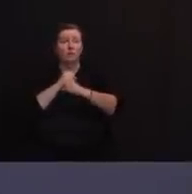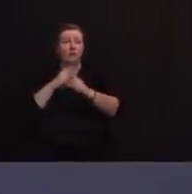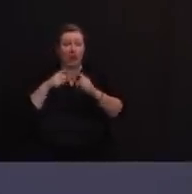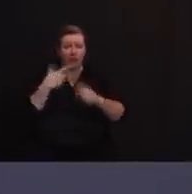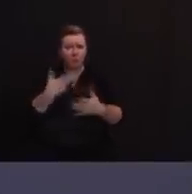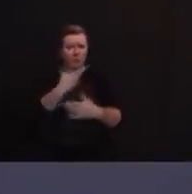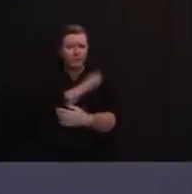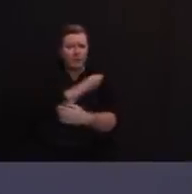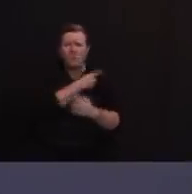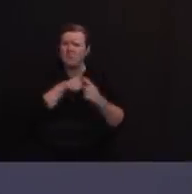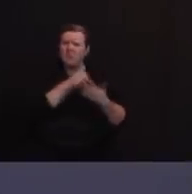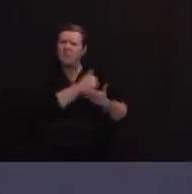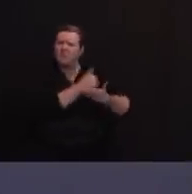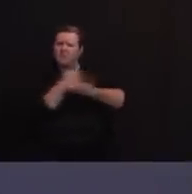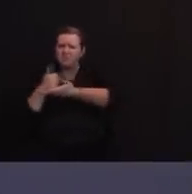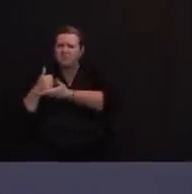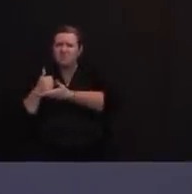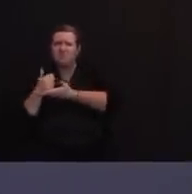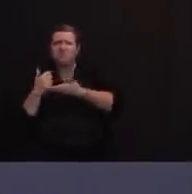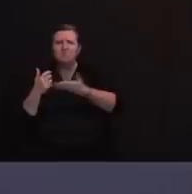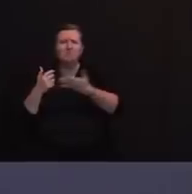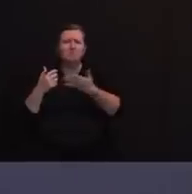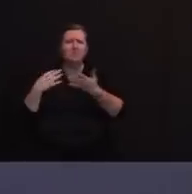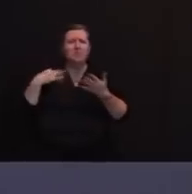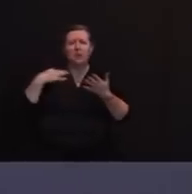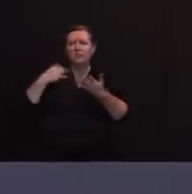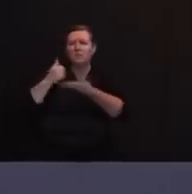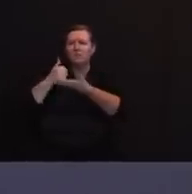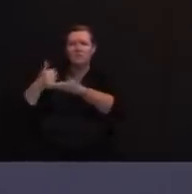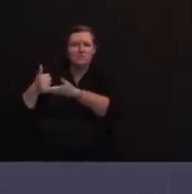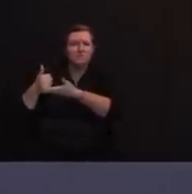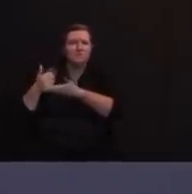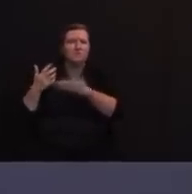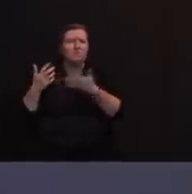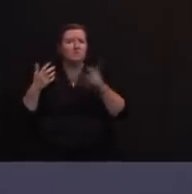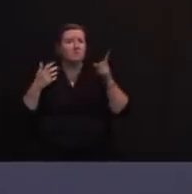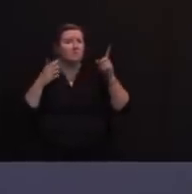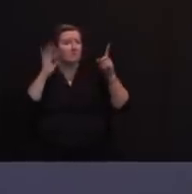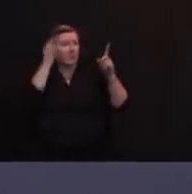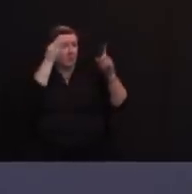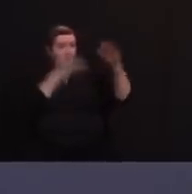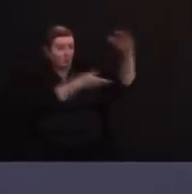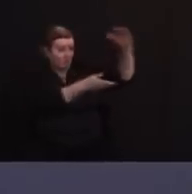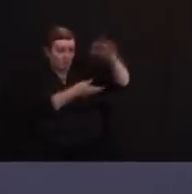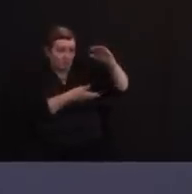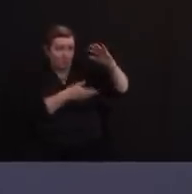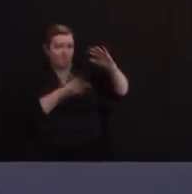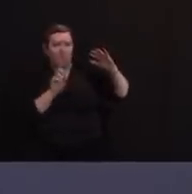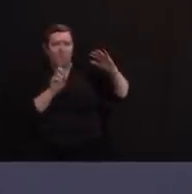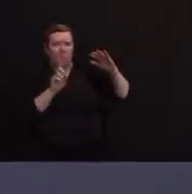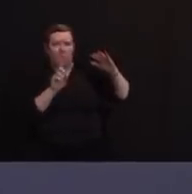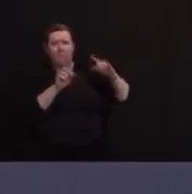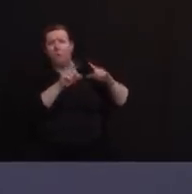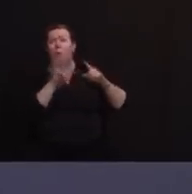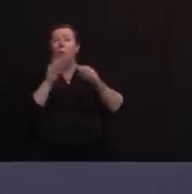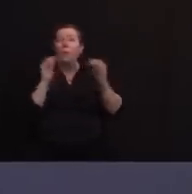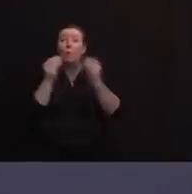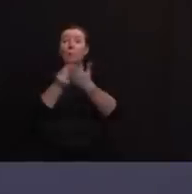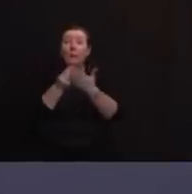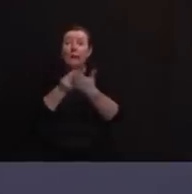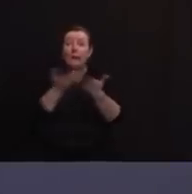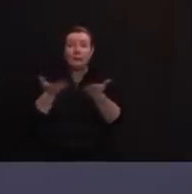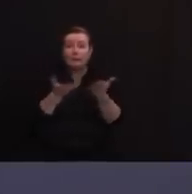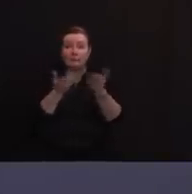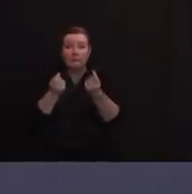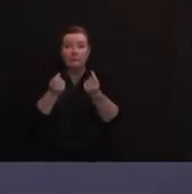communities. And we're all, there wasn't enough money associated with this. The the $908 billion has money,